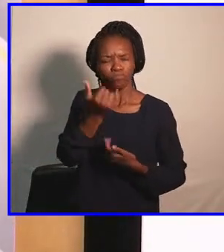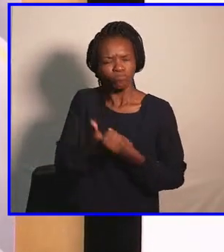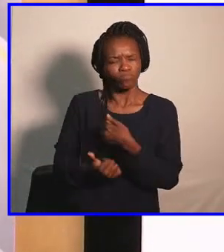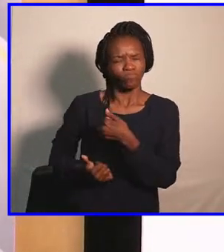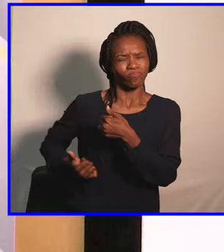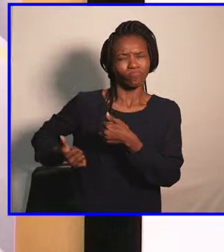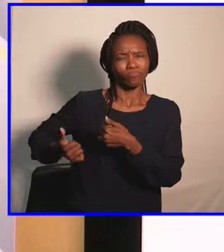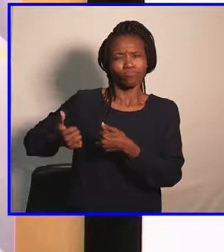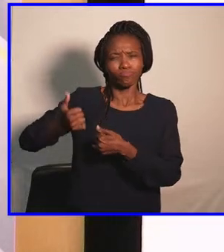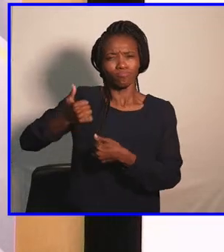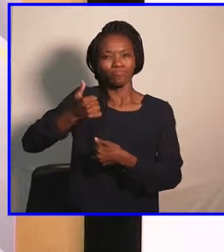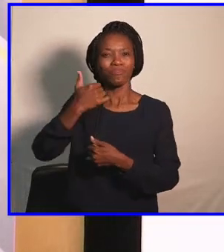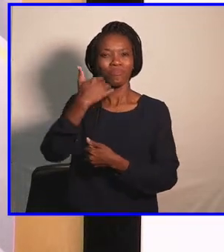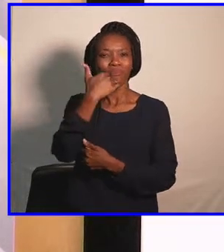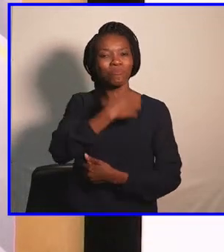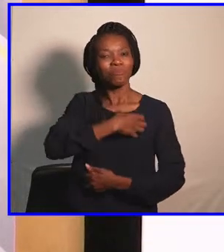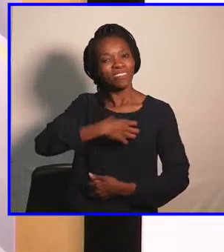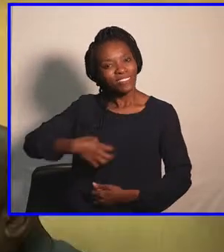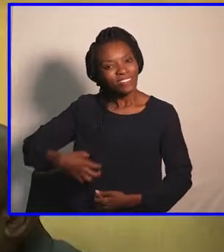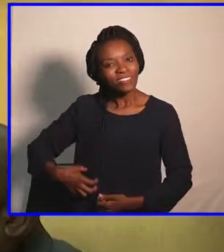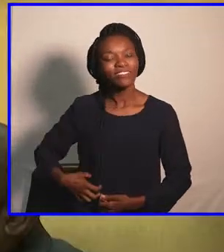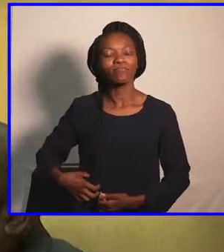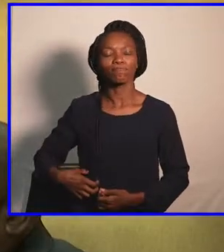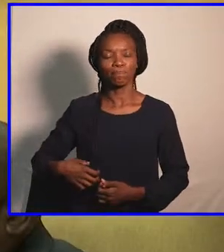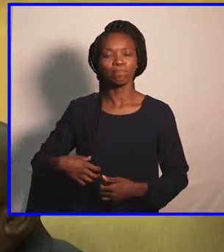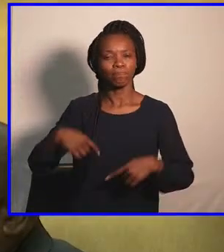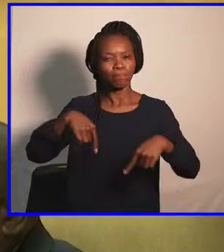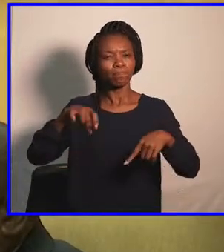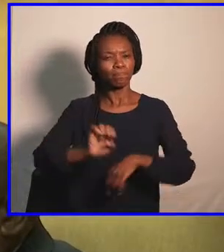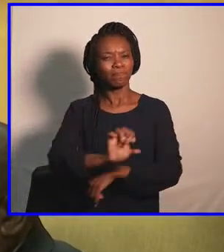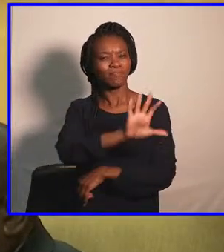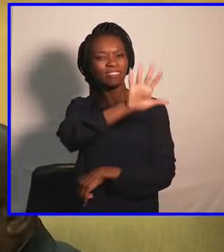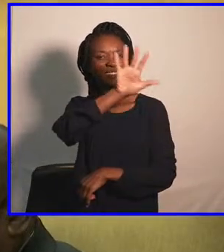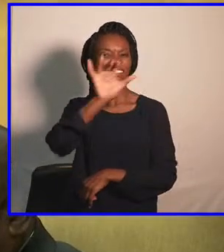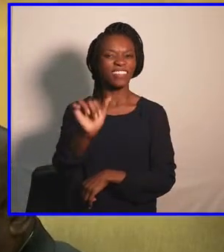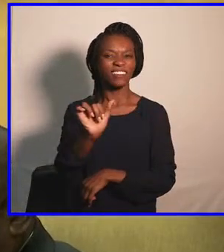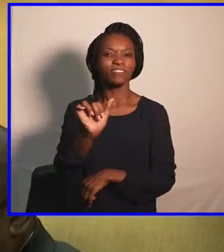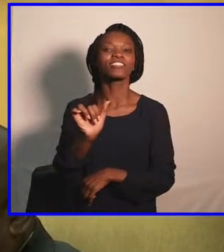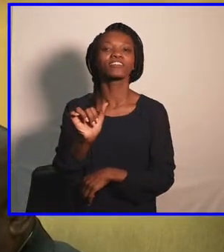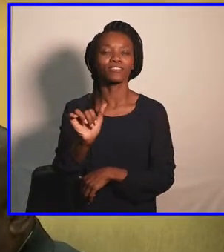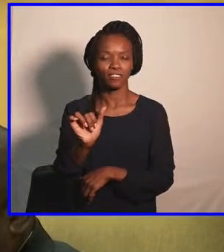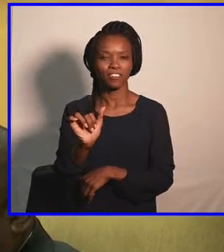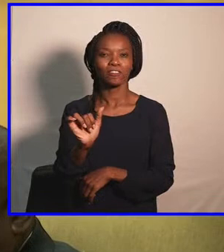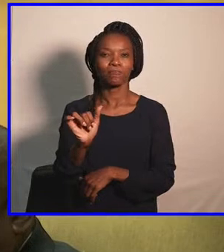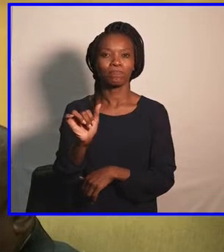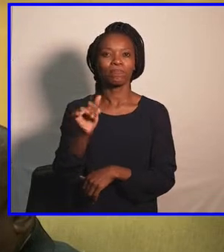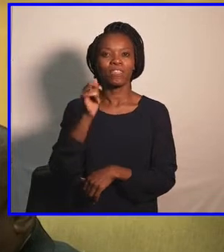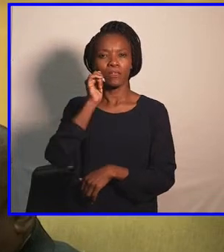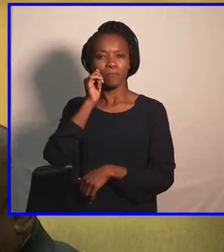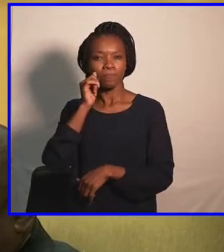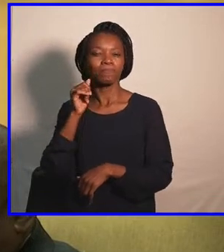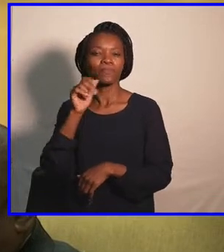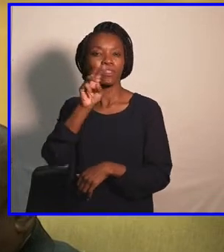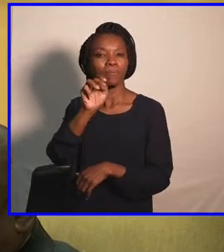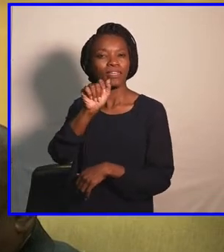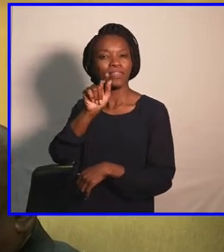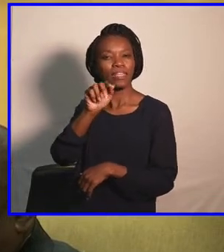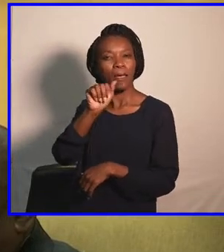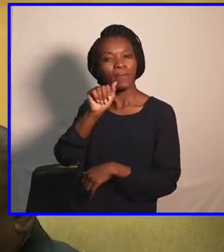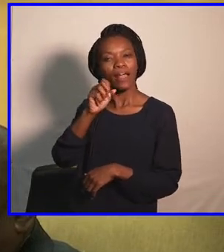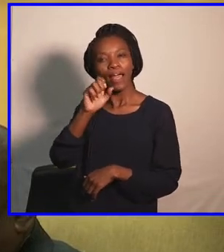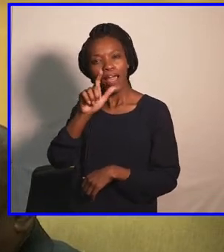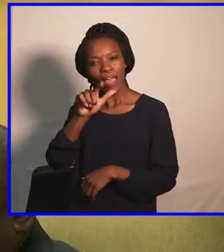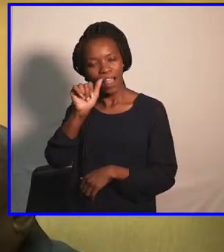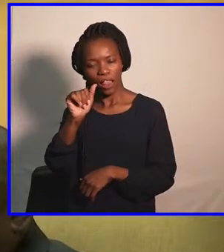Excellency, President of the Republic of South Africa, Mr. Matamela Cyril